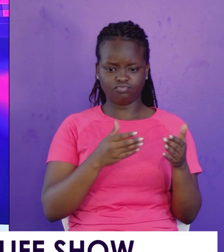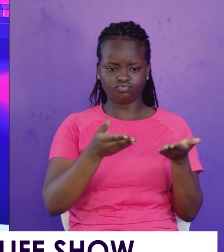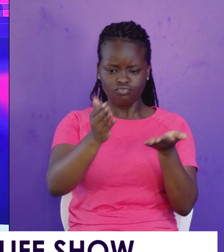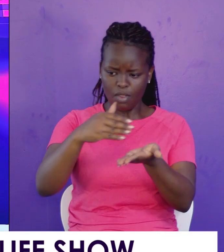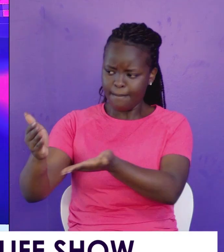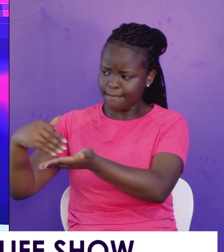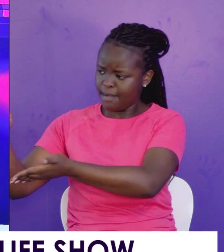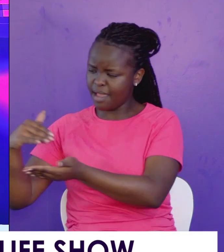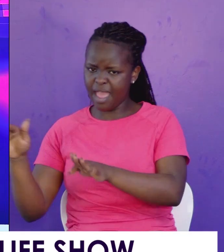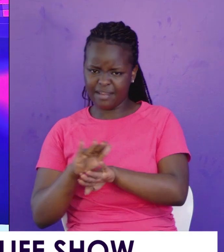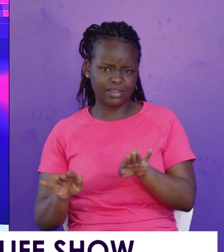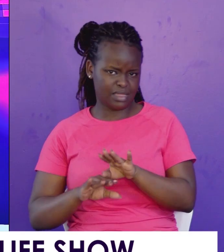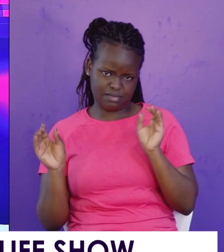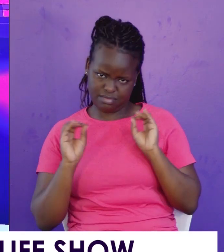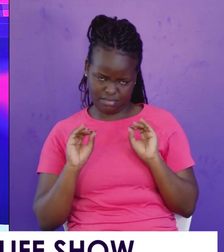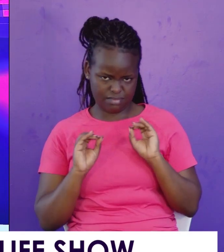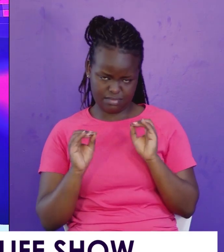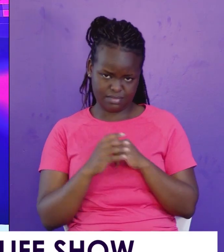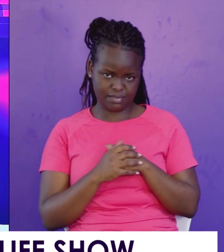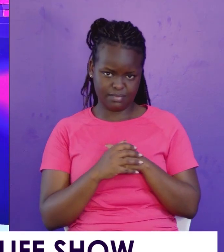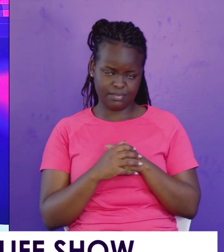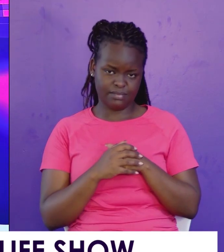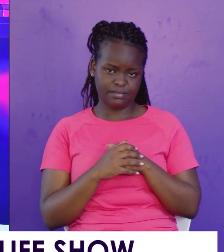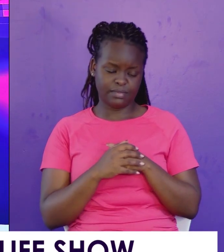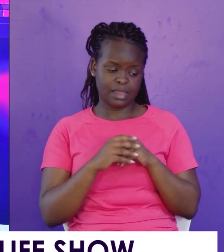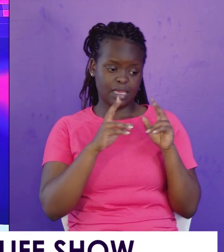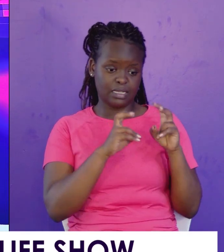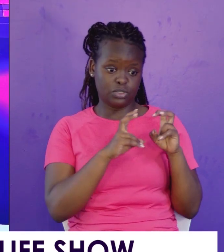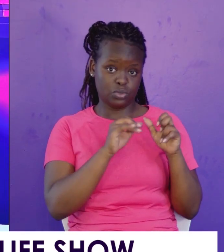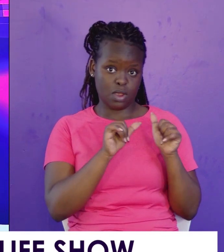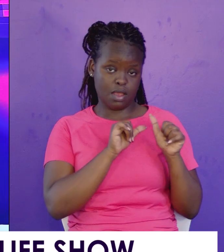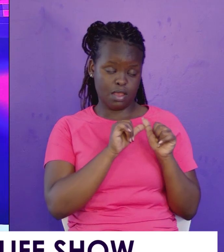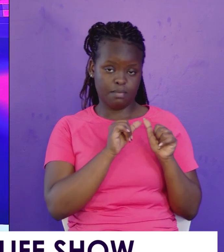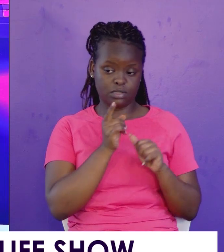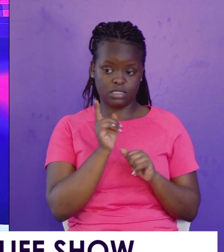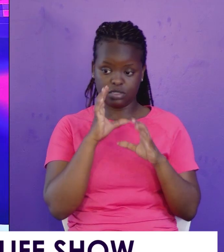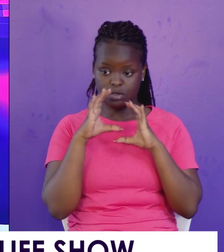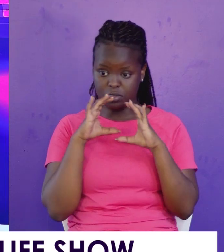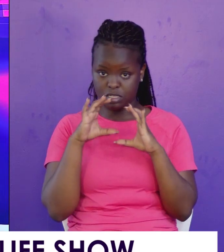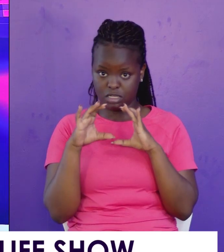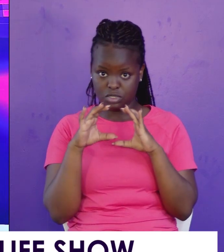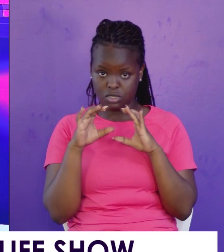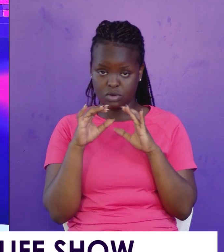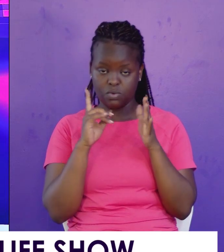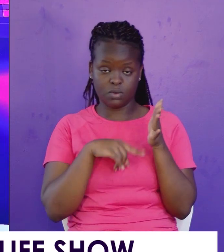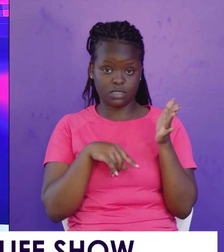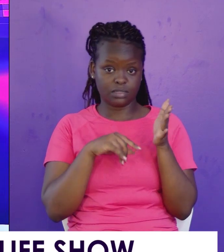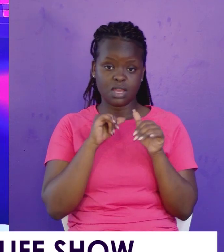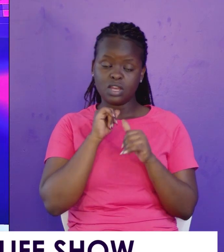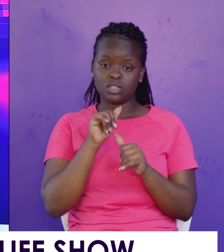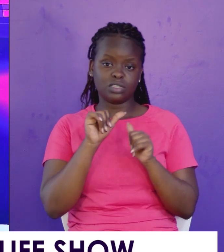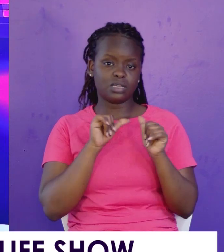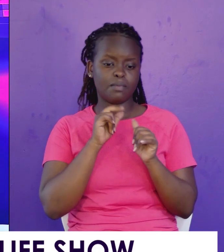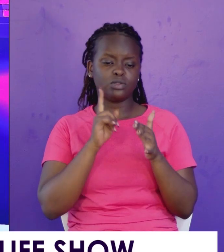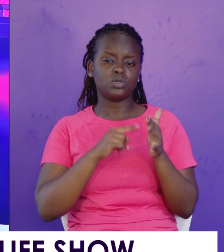soup. Those kind of stuff. So the issue about this communication is that it's not about what you